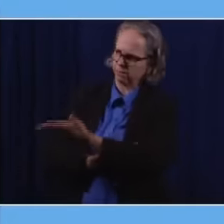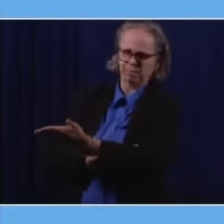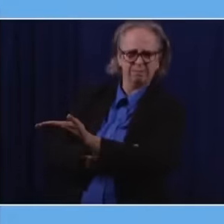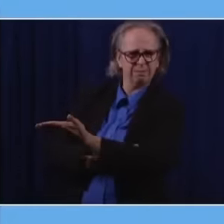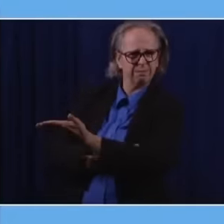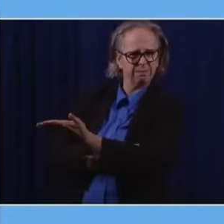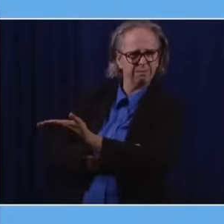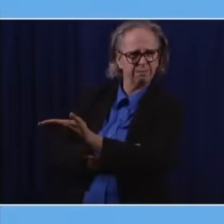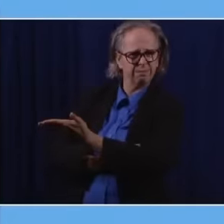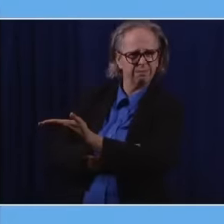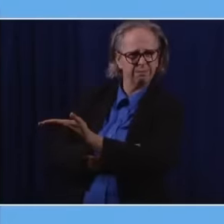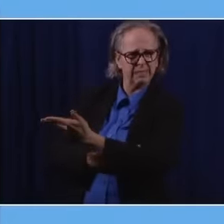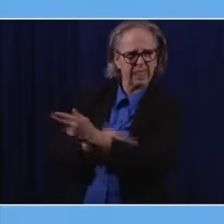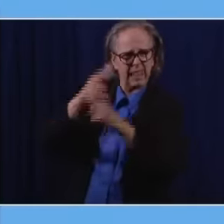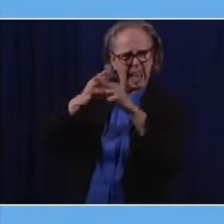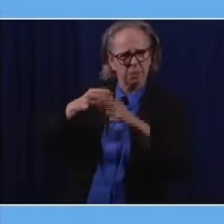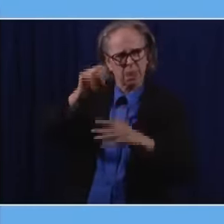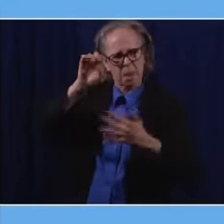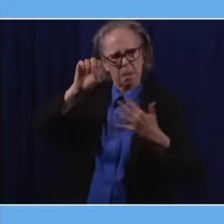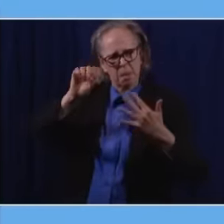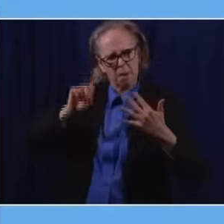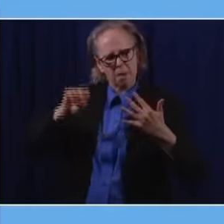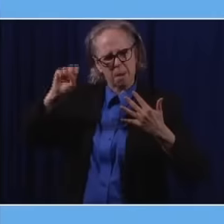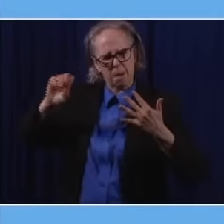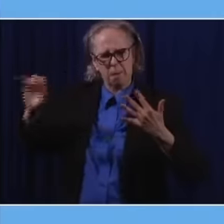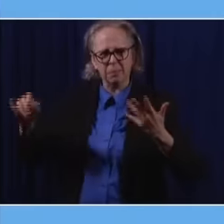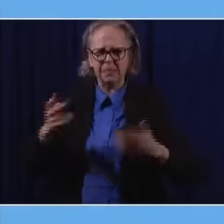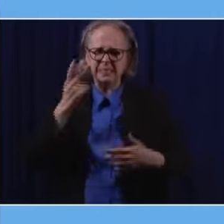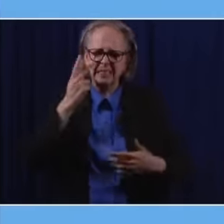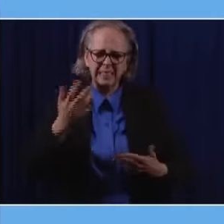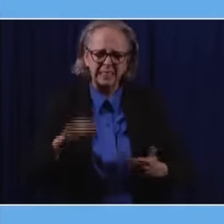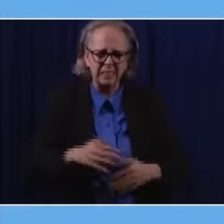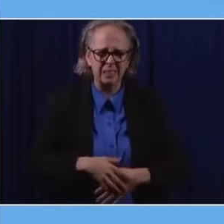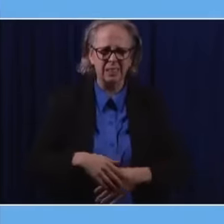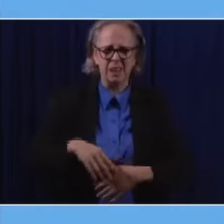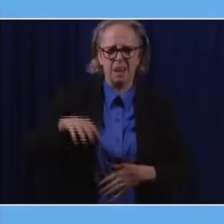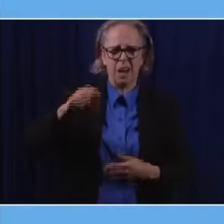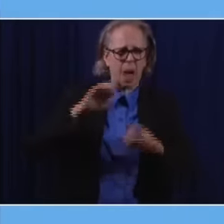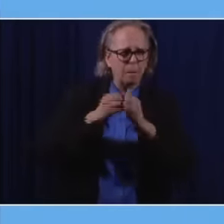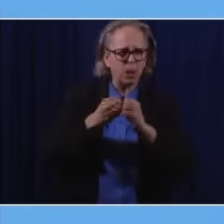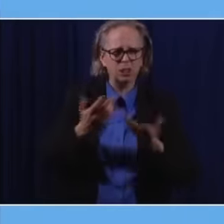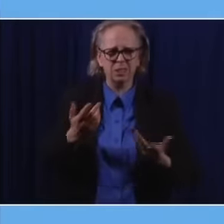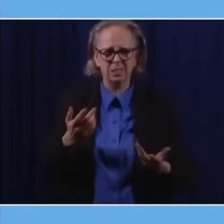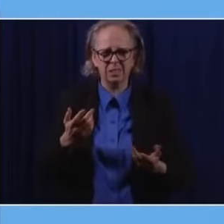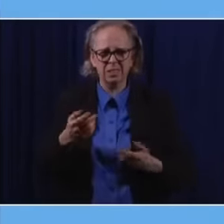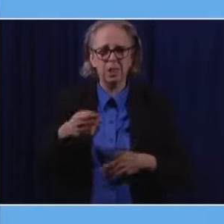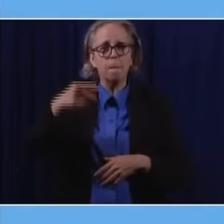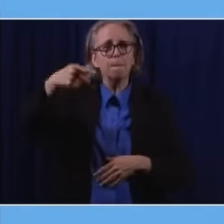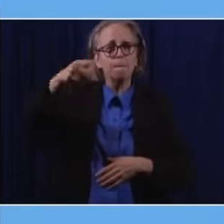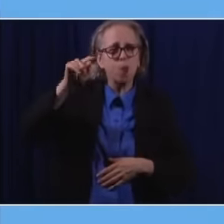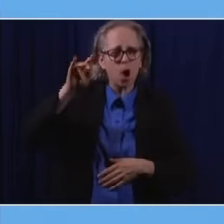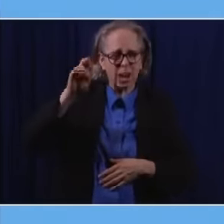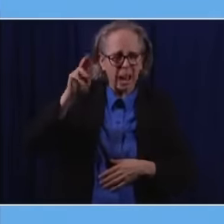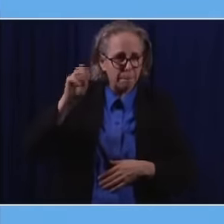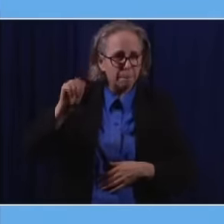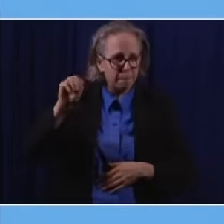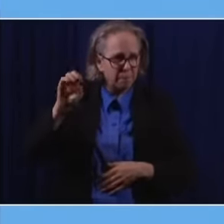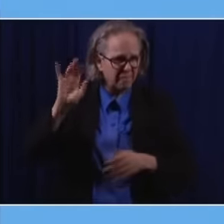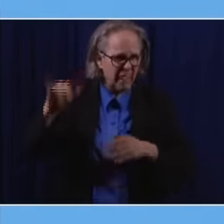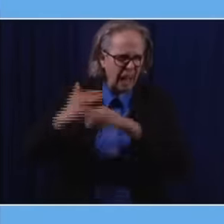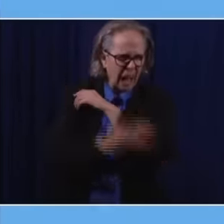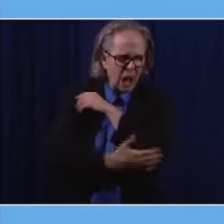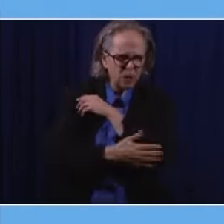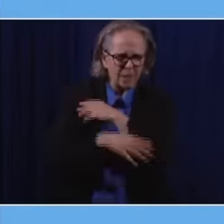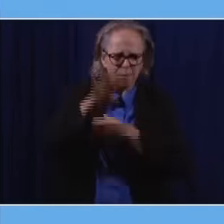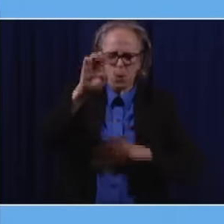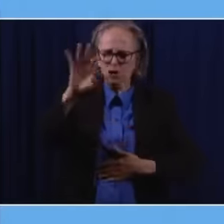past couple of weeks. And again, as we look at these with Putnam at a rate that we've never seen before, Auglaize we've never